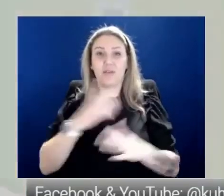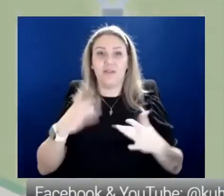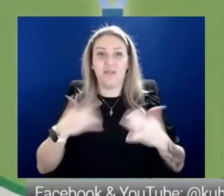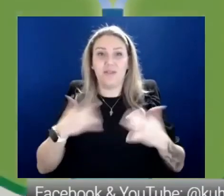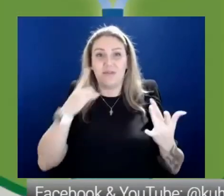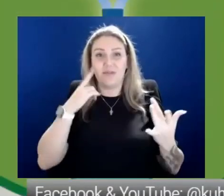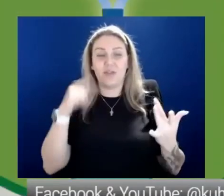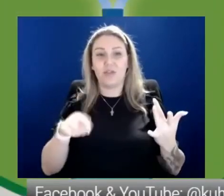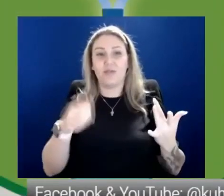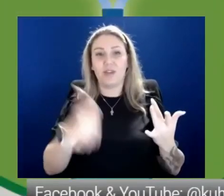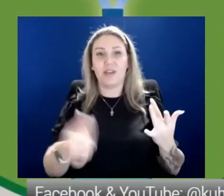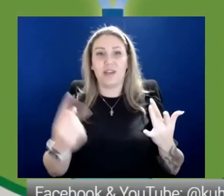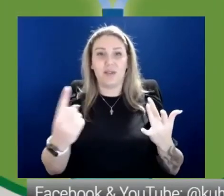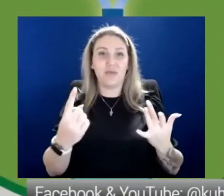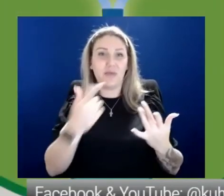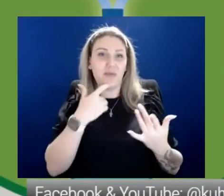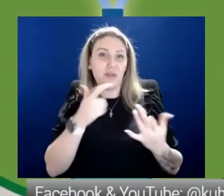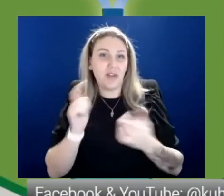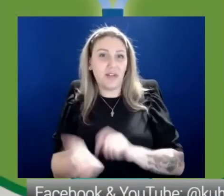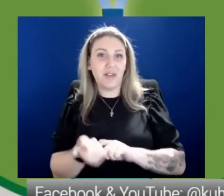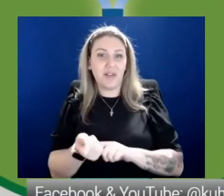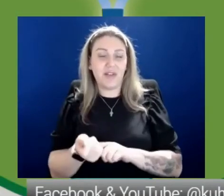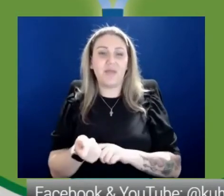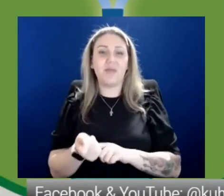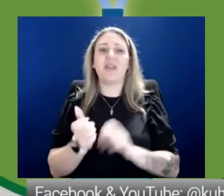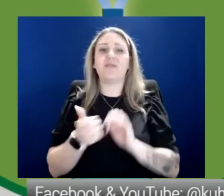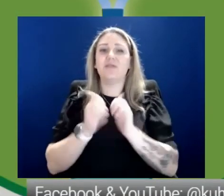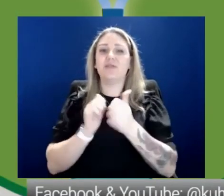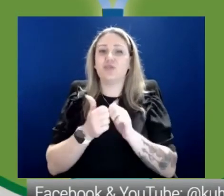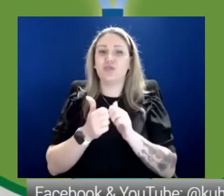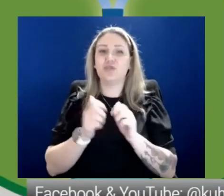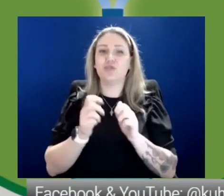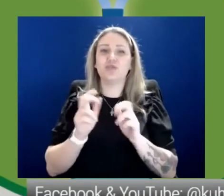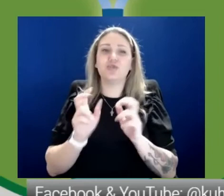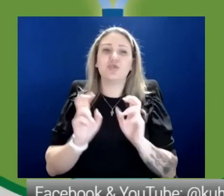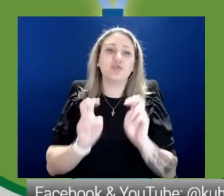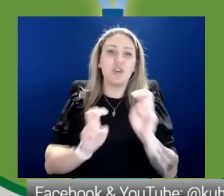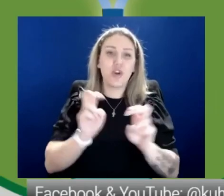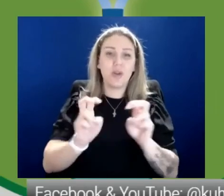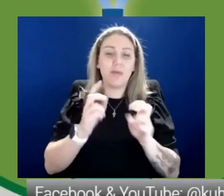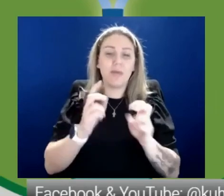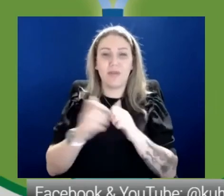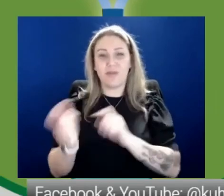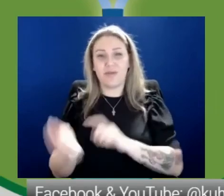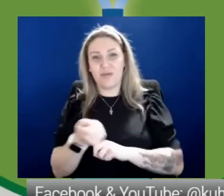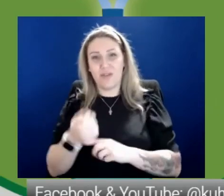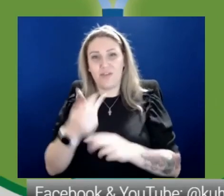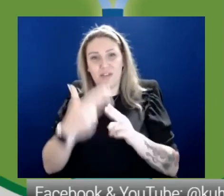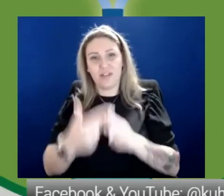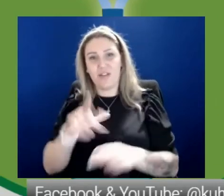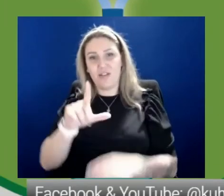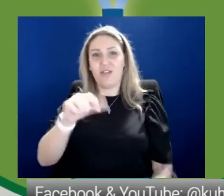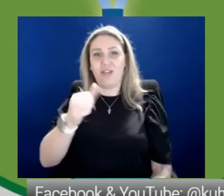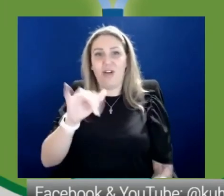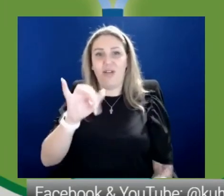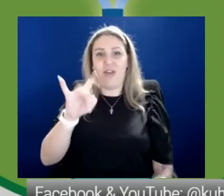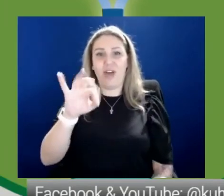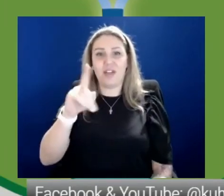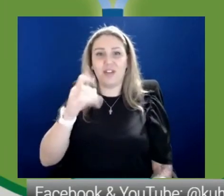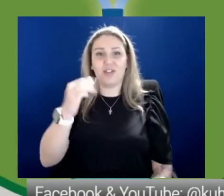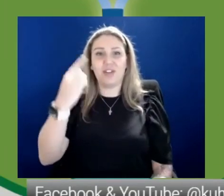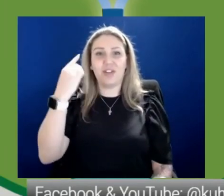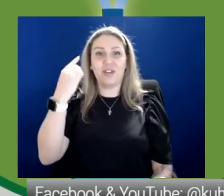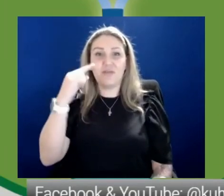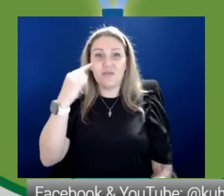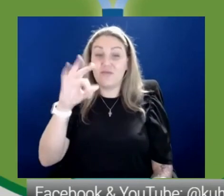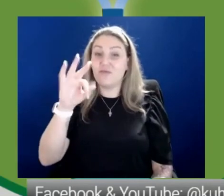if you like golfing, we have a tournament with heart. It's called Golfology for Cardiology, or Golfology for Cardiology.